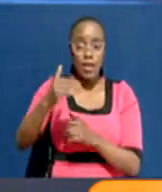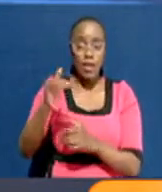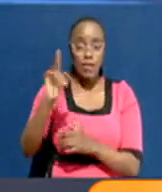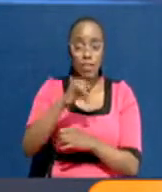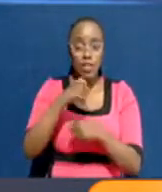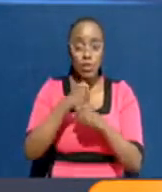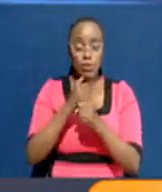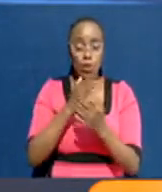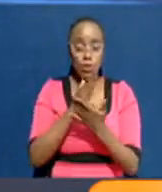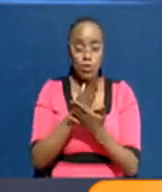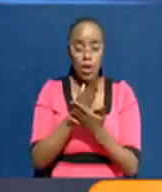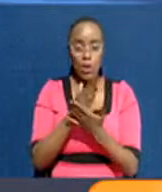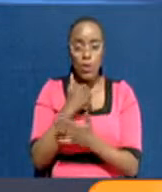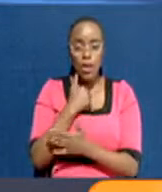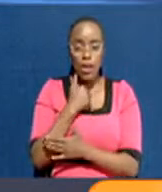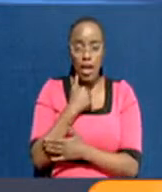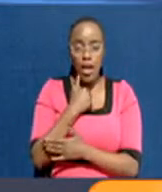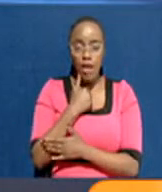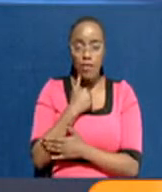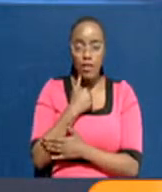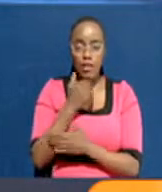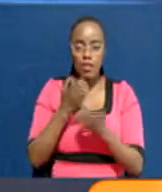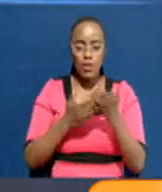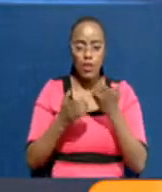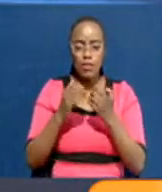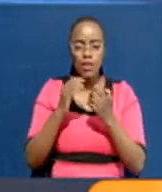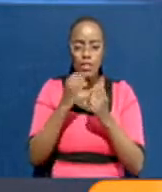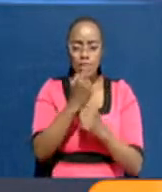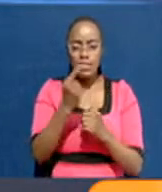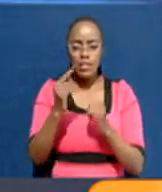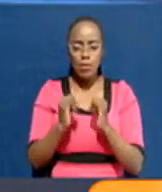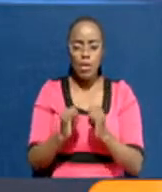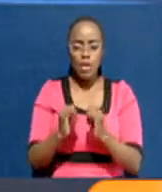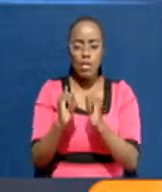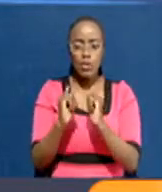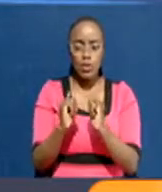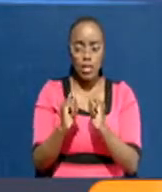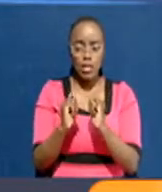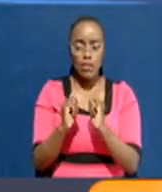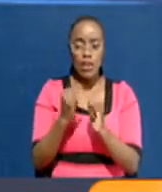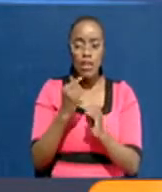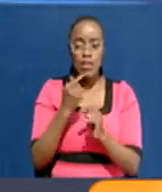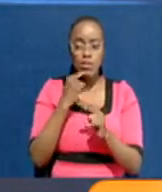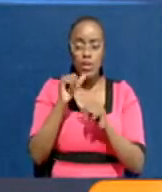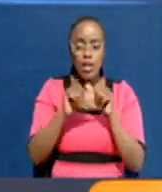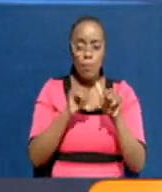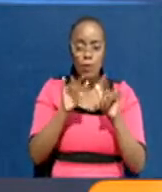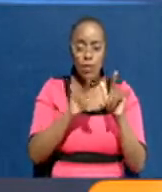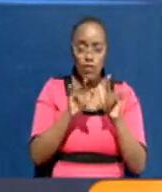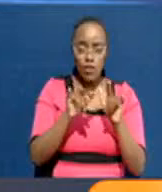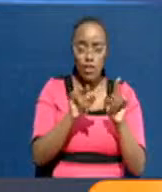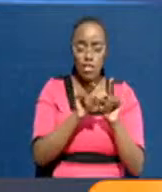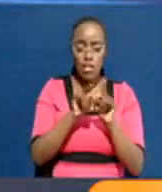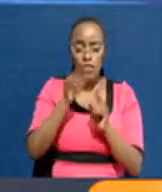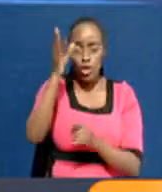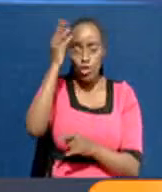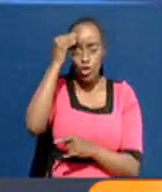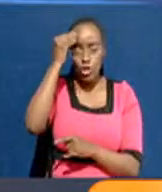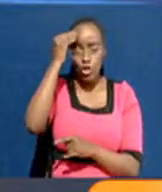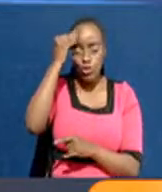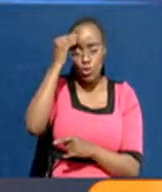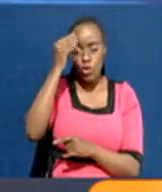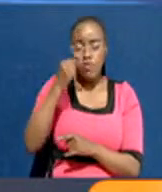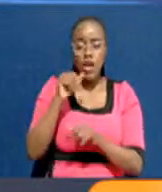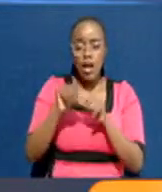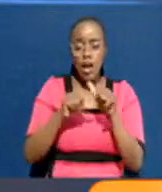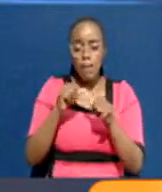ensure that the plan, as they call it, is being executed. They talk about affordable housing, they talk about education, they talk about